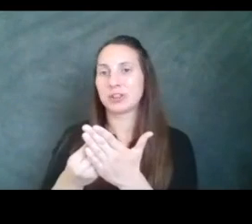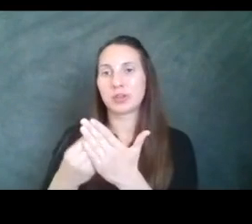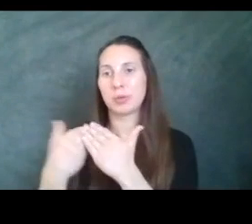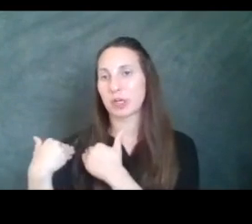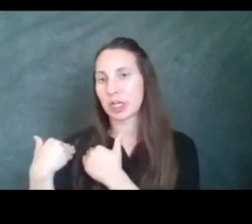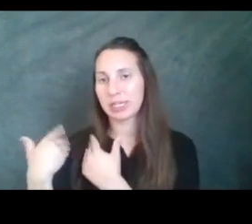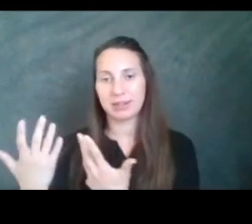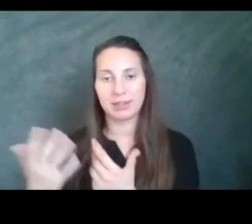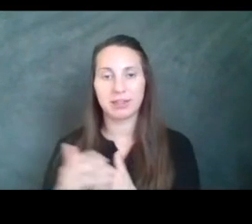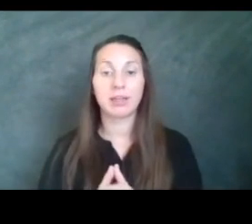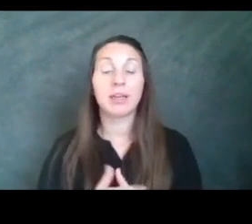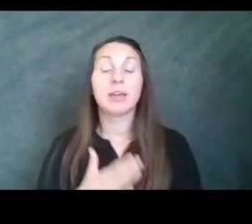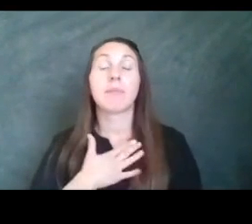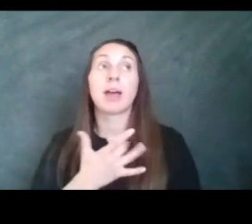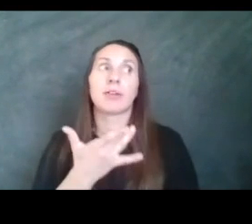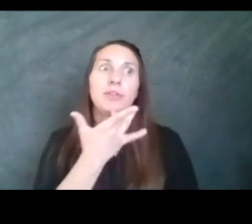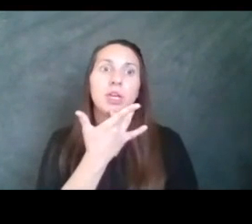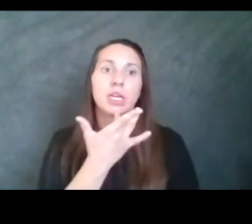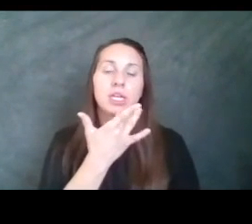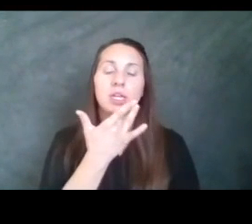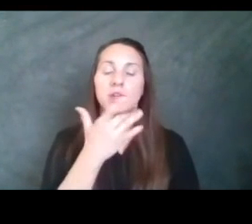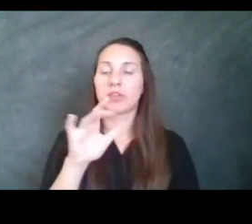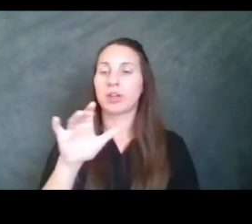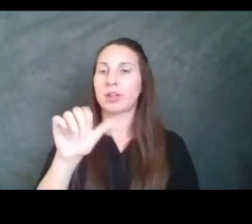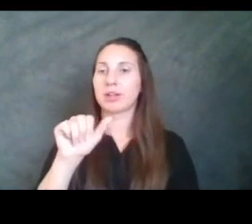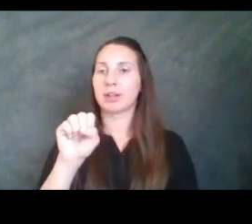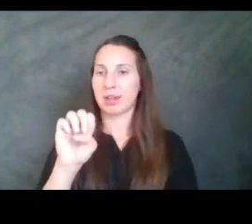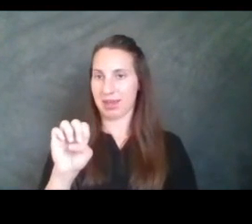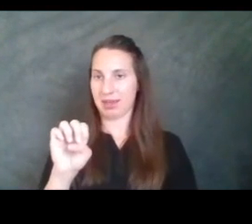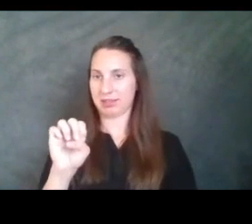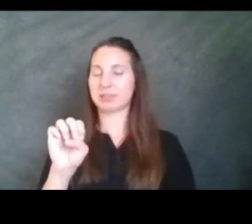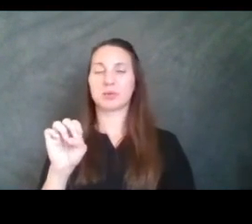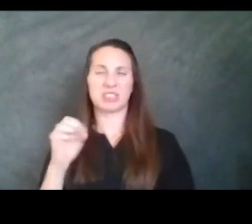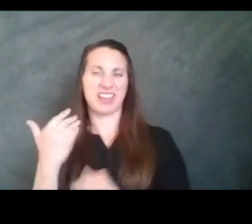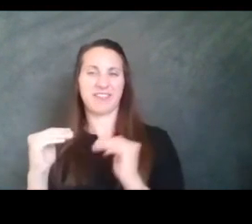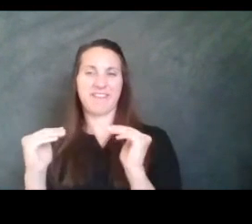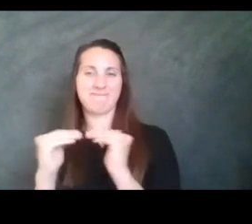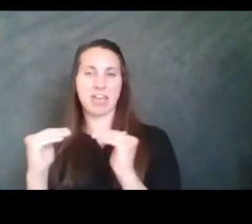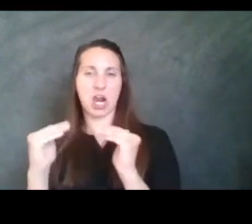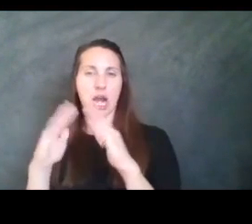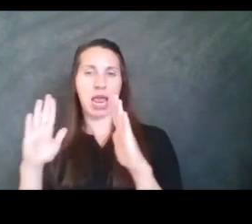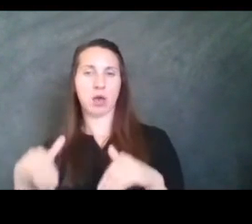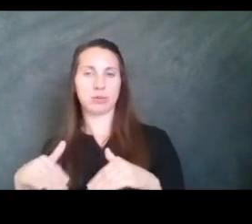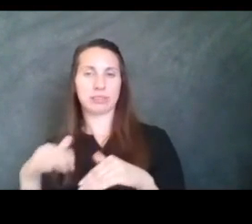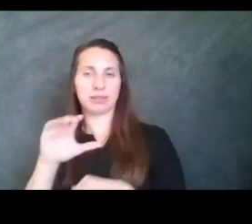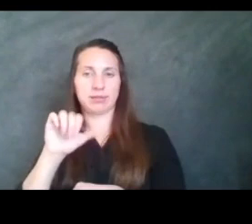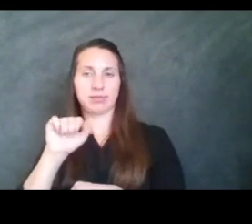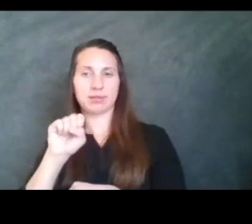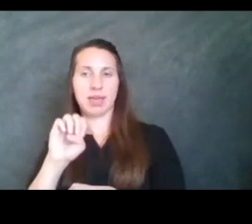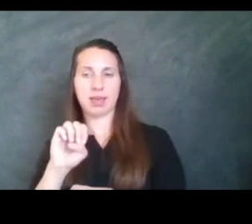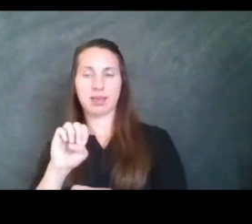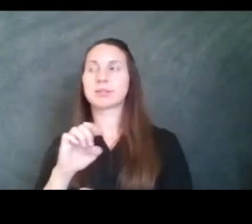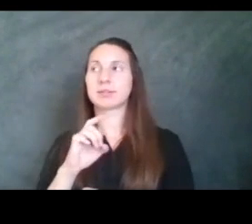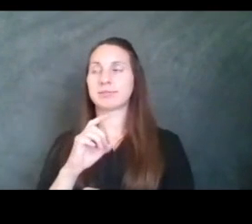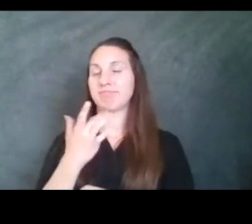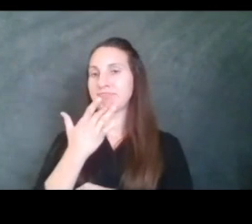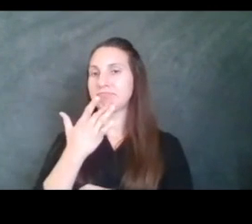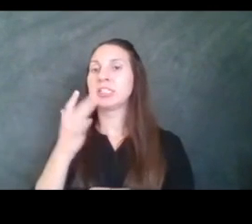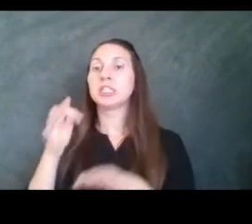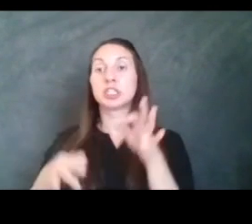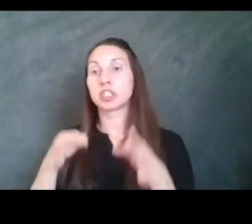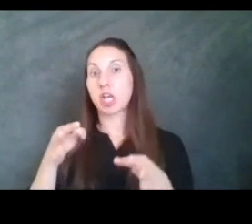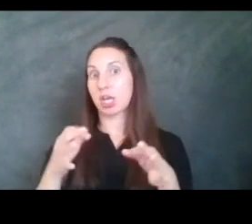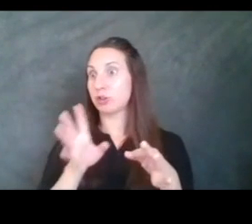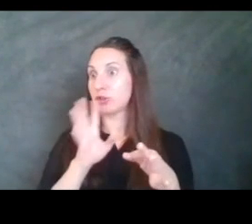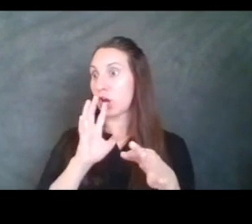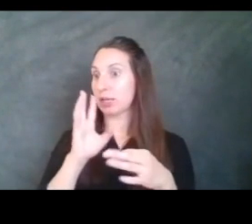case was one I just got when it was a fair housing case, which is similar, and the judge talked about the difference between a reasonable